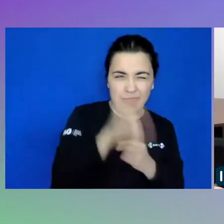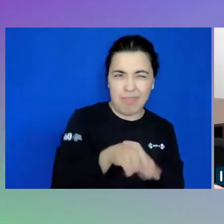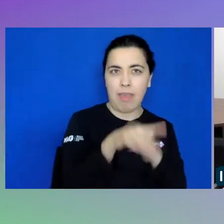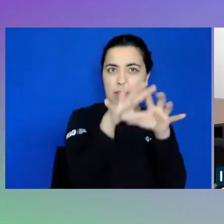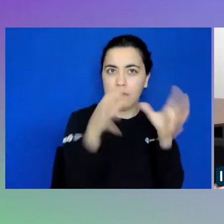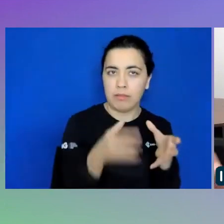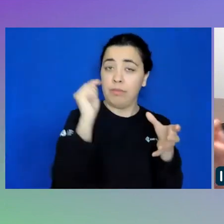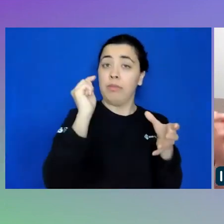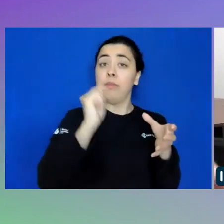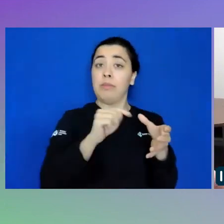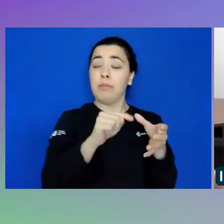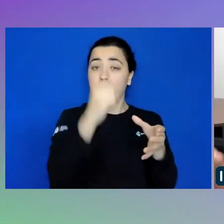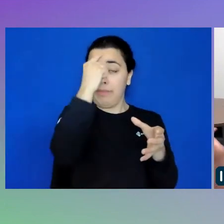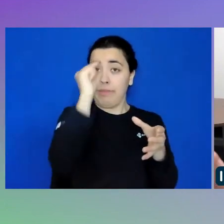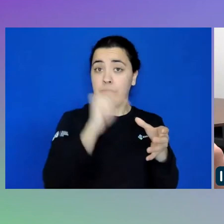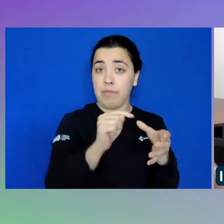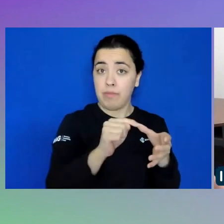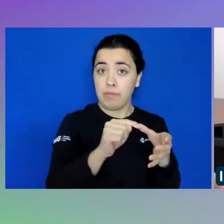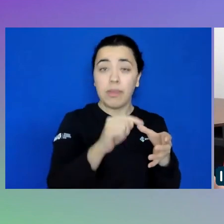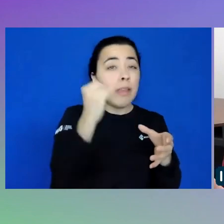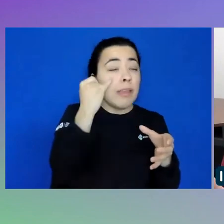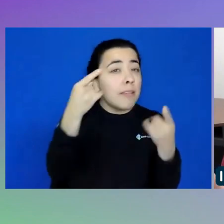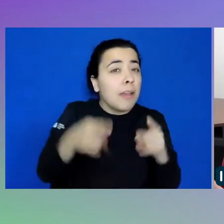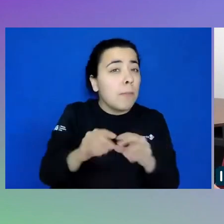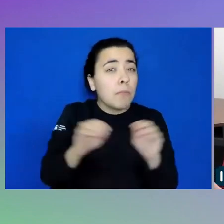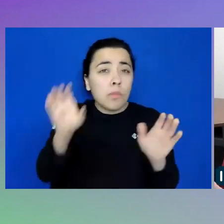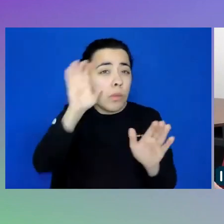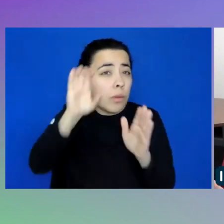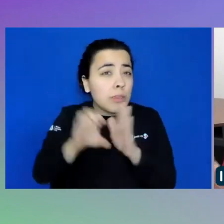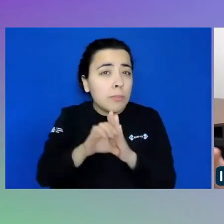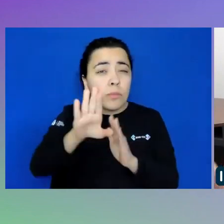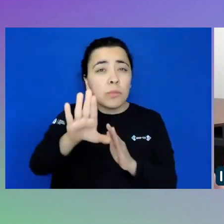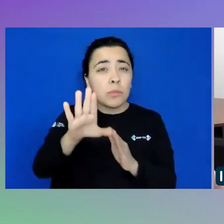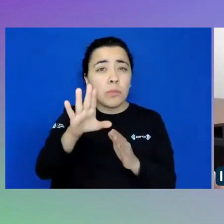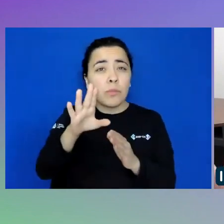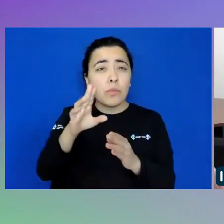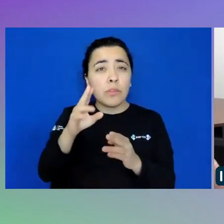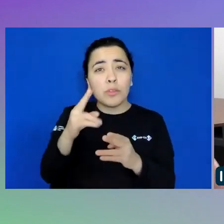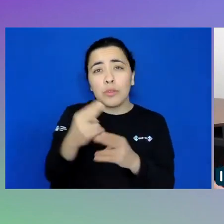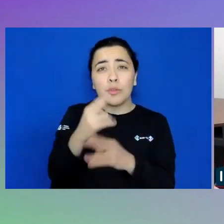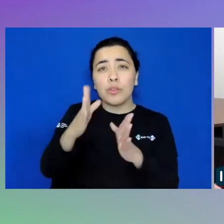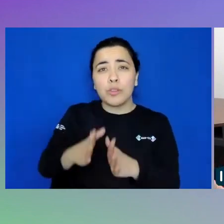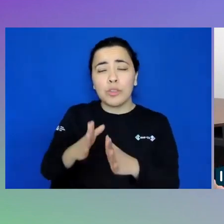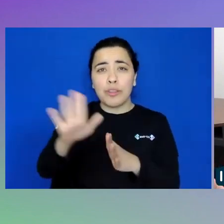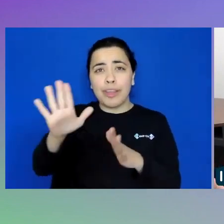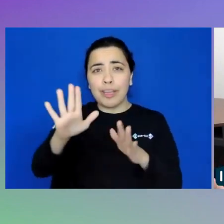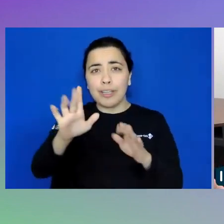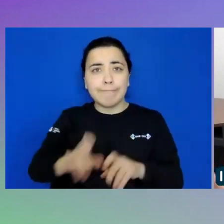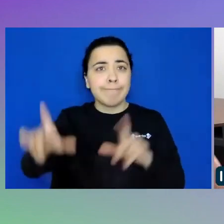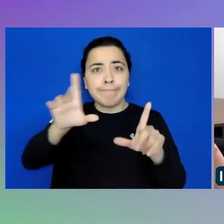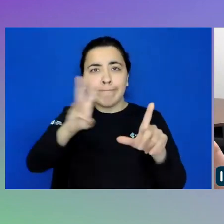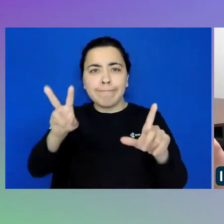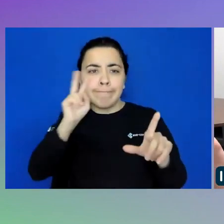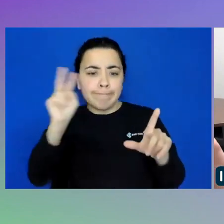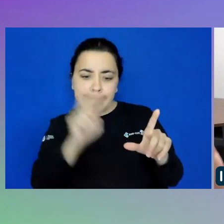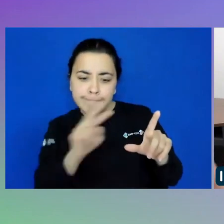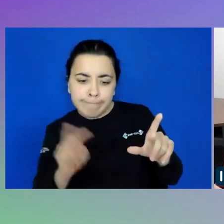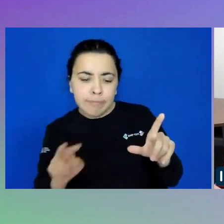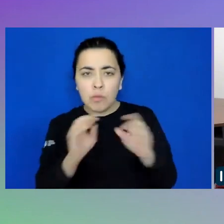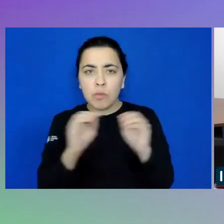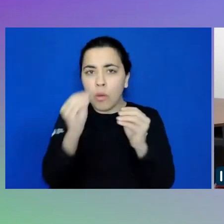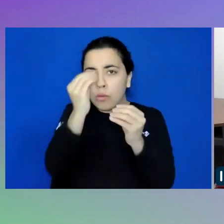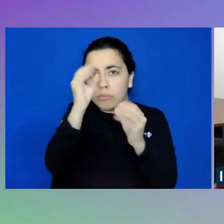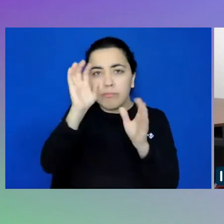those things. If you don't have any images in your user interface or any like informative images,